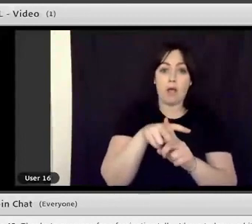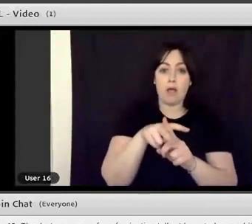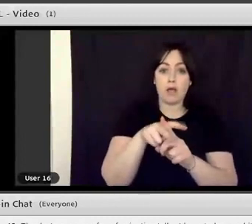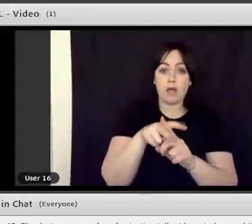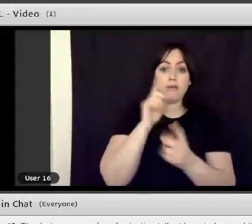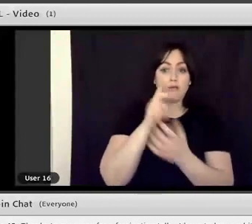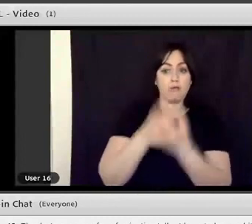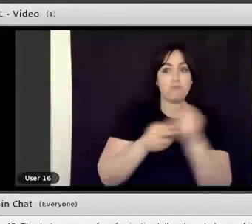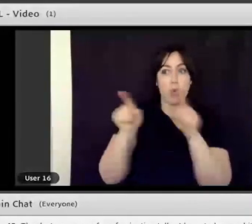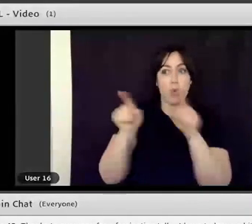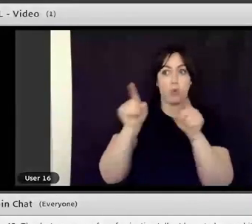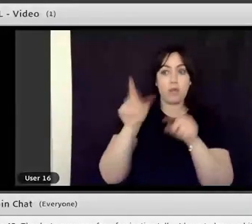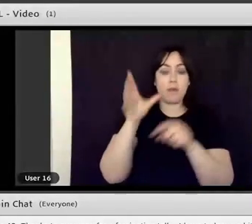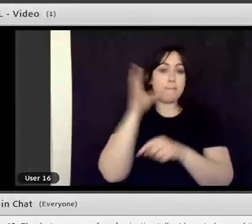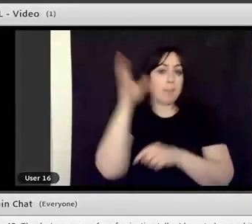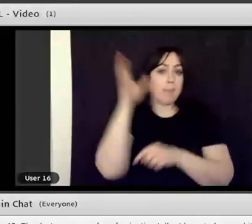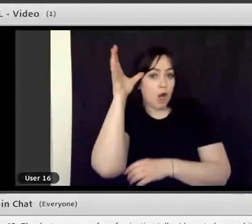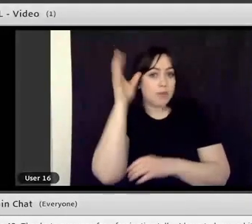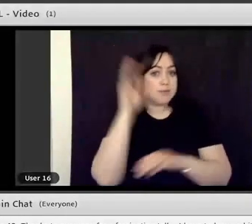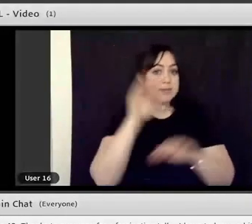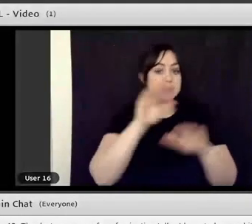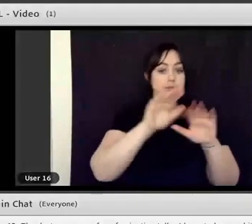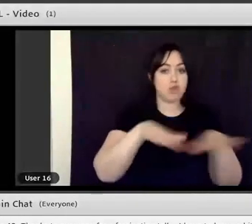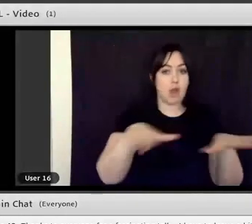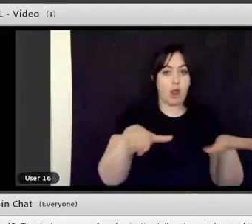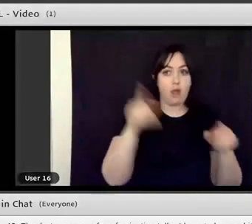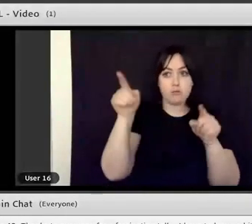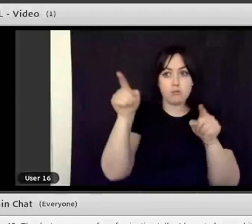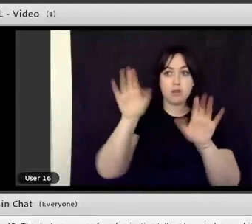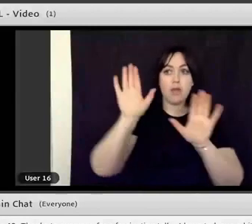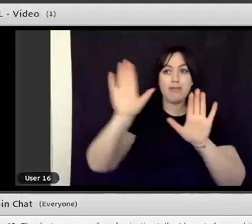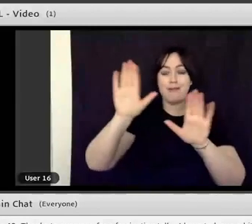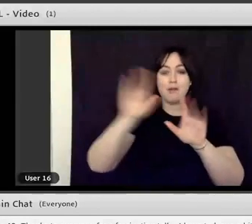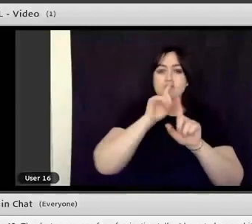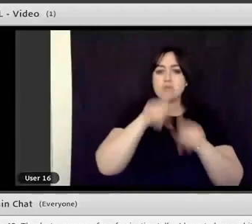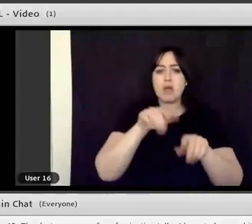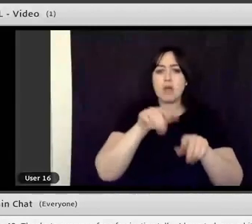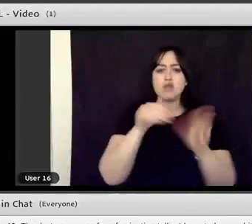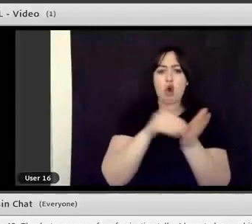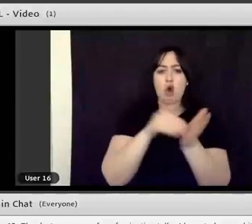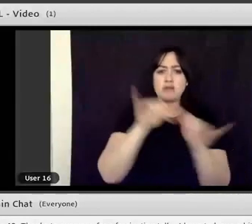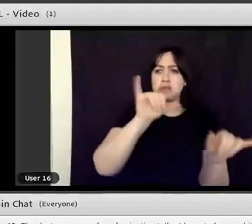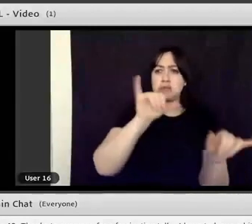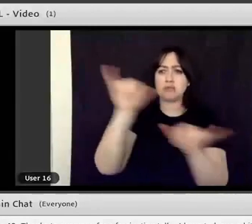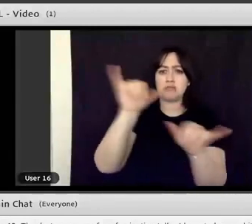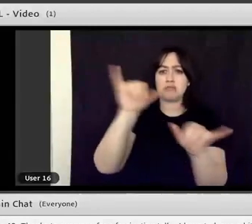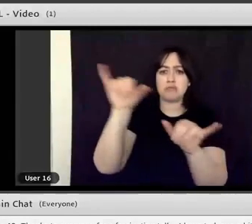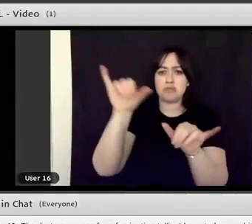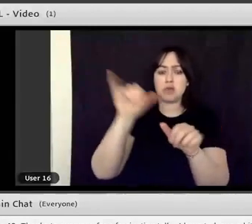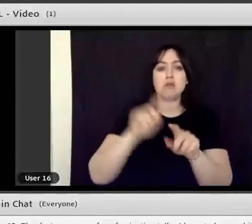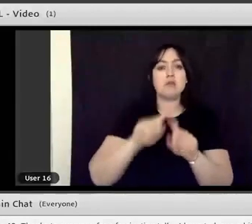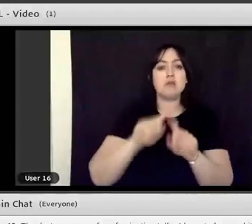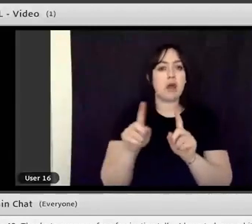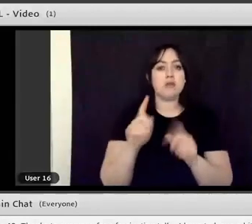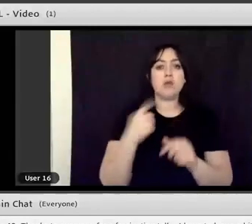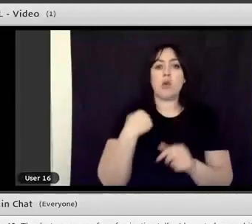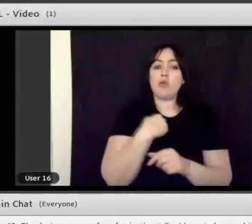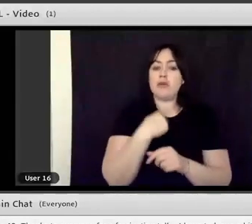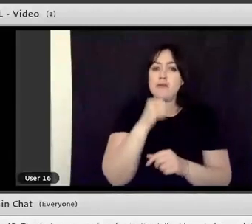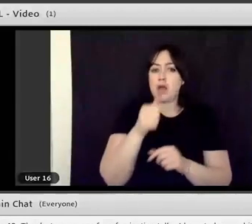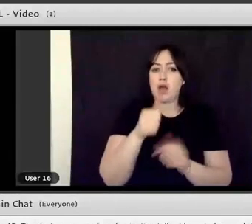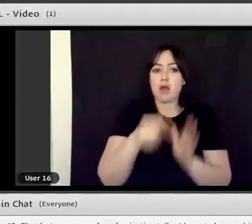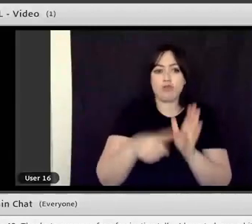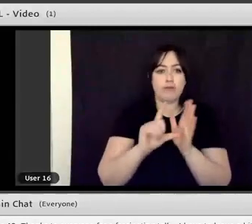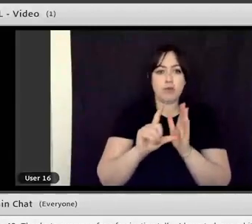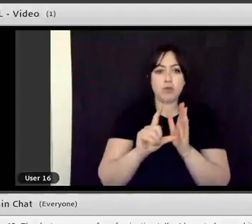parents, the response are not too different. But we haven't done a system review between the parent's response versus